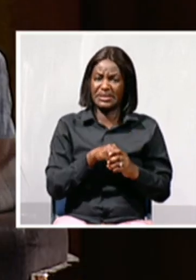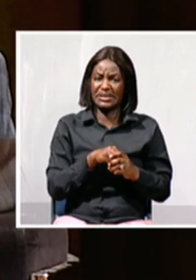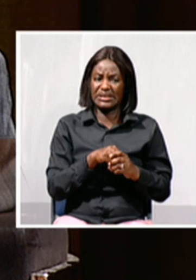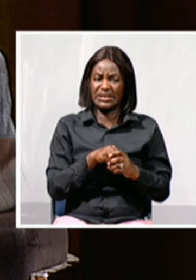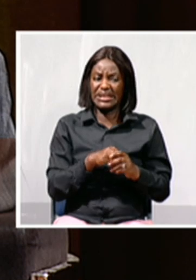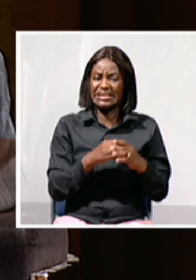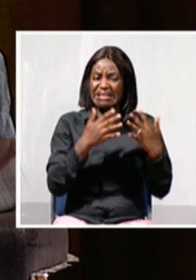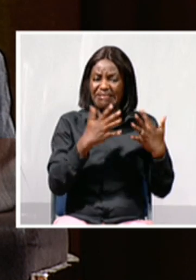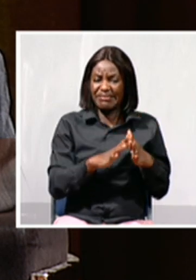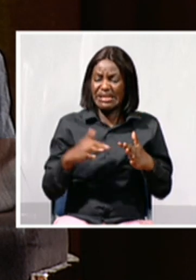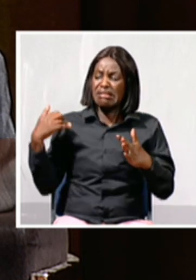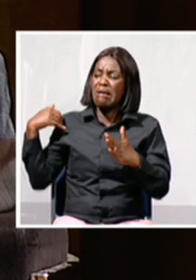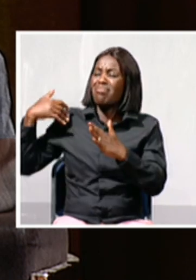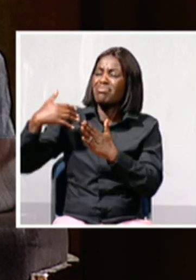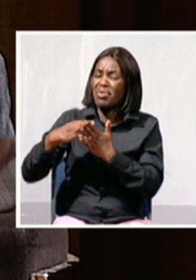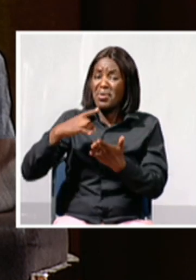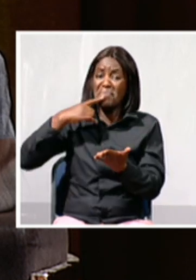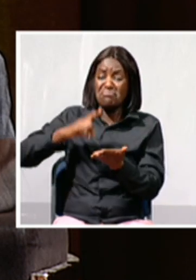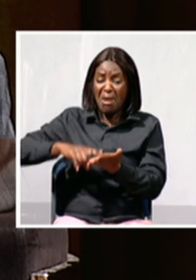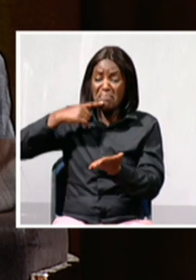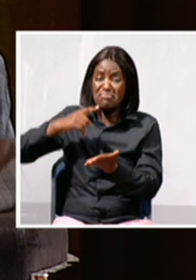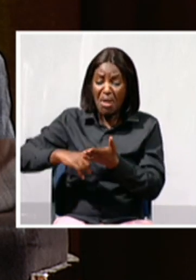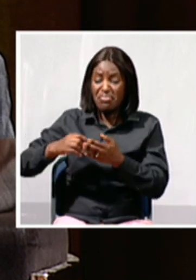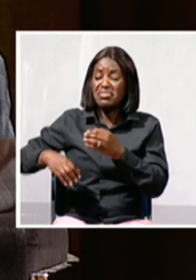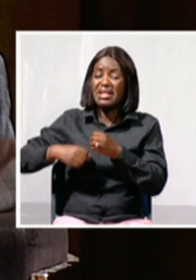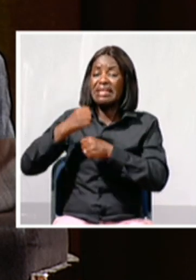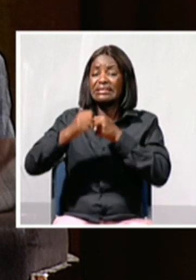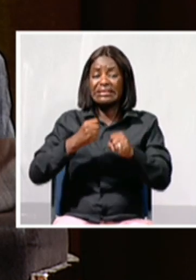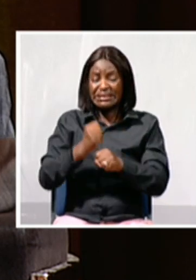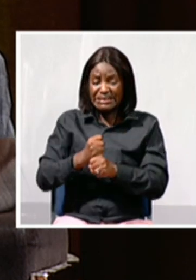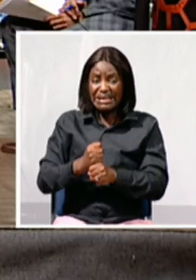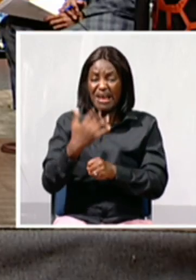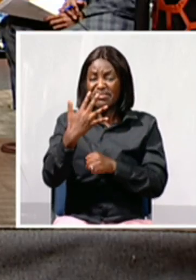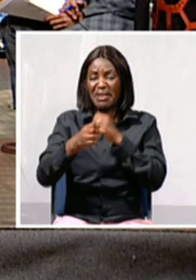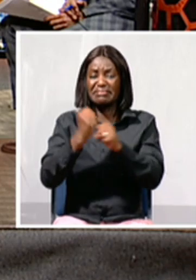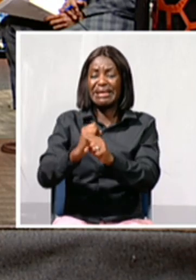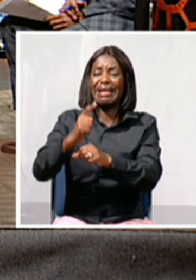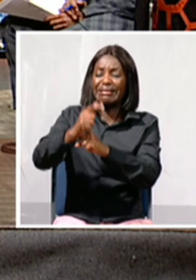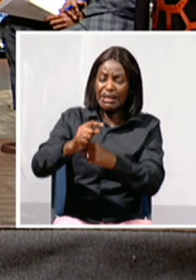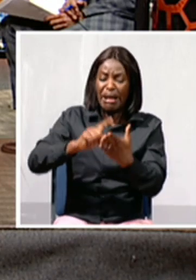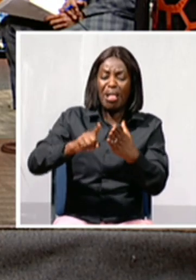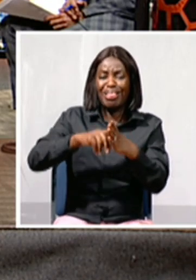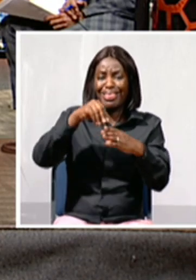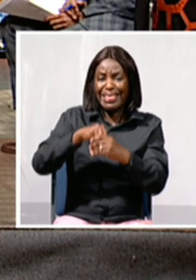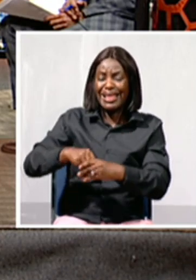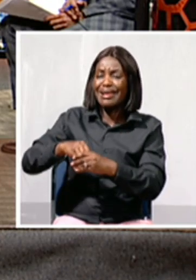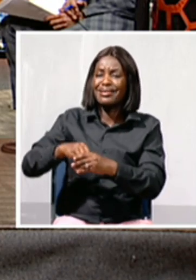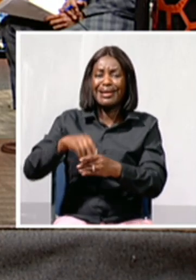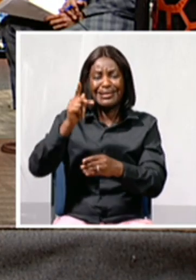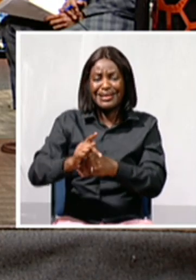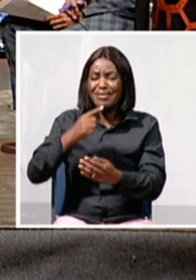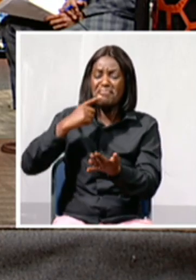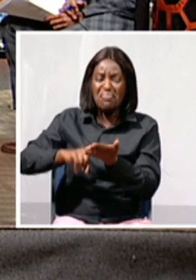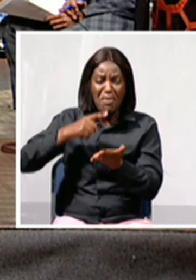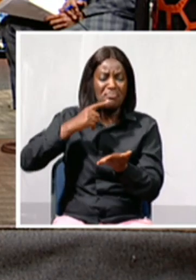a repeated thing of promises, no delivery, and out of a sudden becomes now my duty, my responsibility, just to